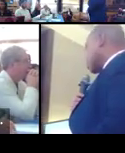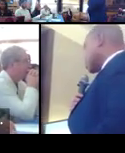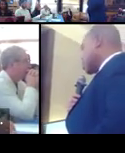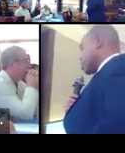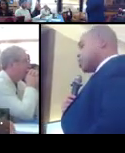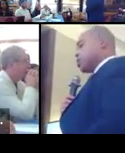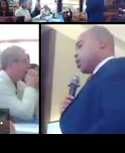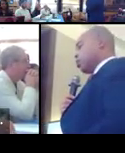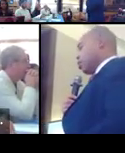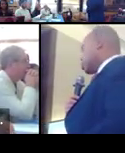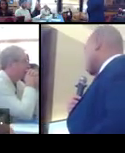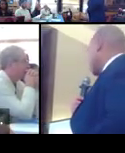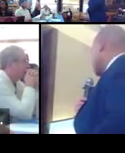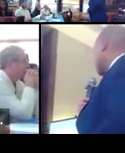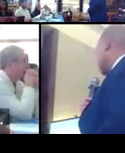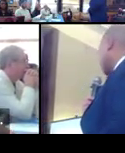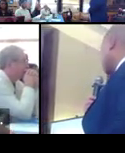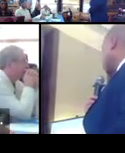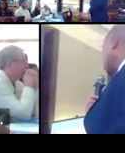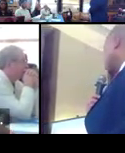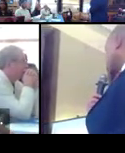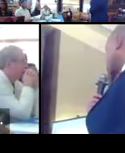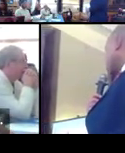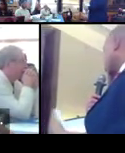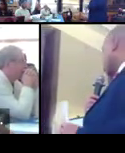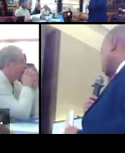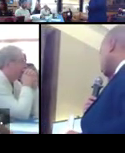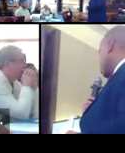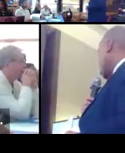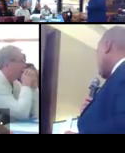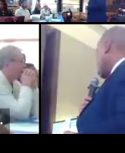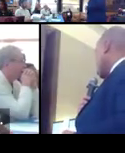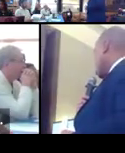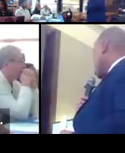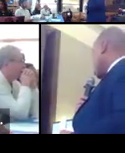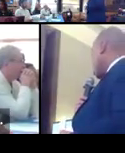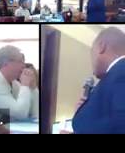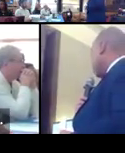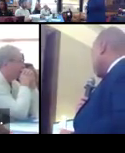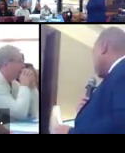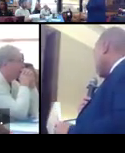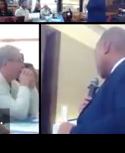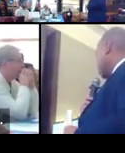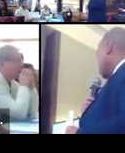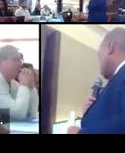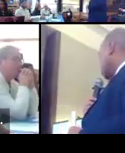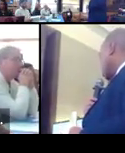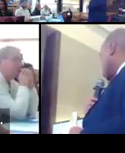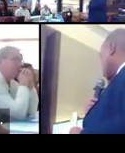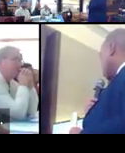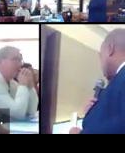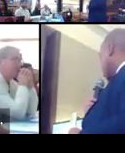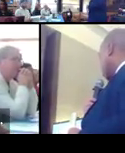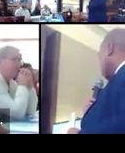And this does all the city and state laws of being publicly posted in time and day location and